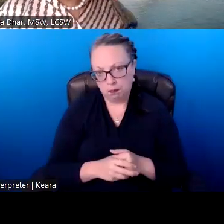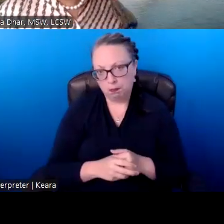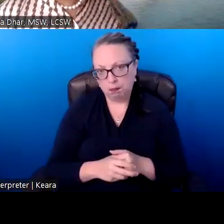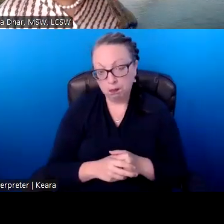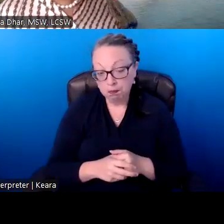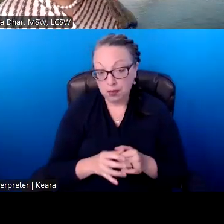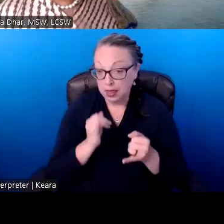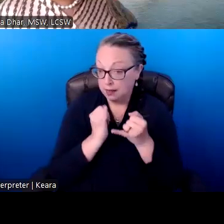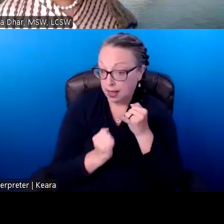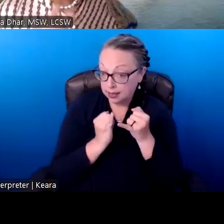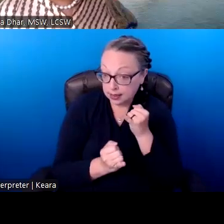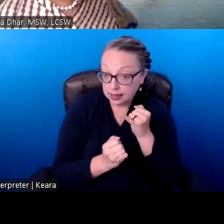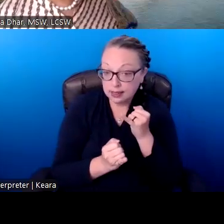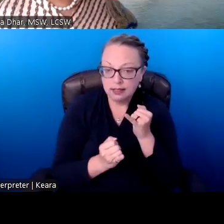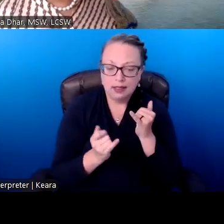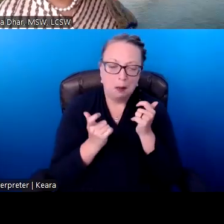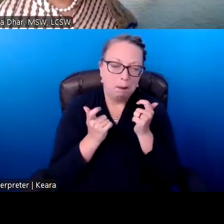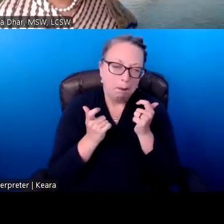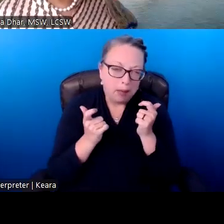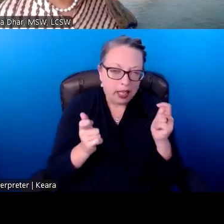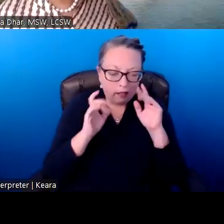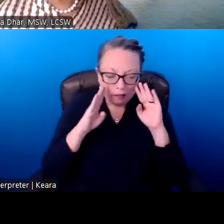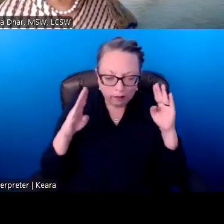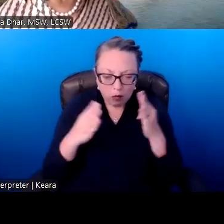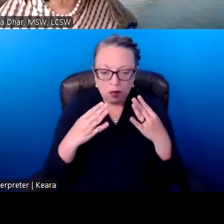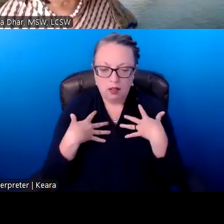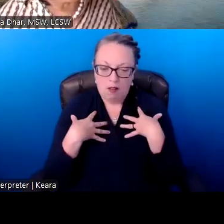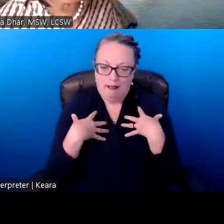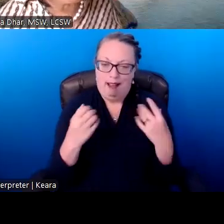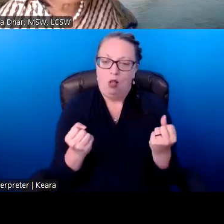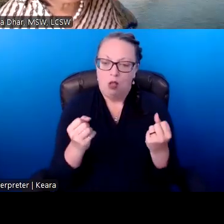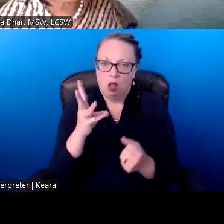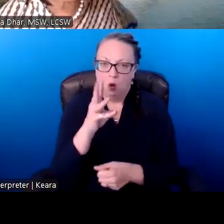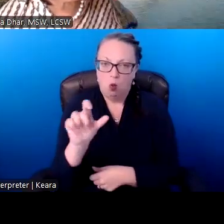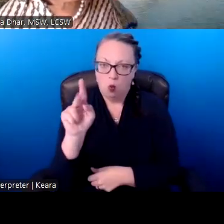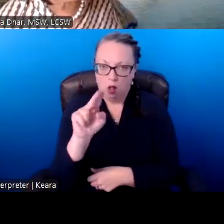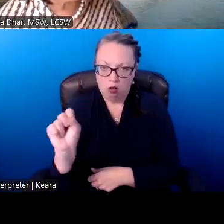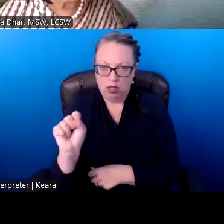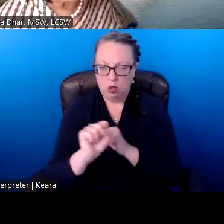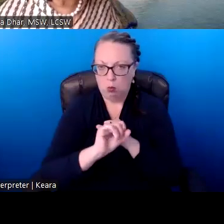then lastly, a big focus on health and wellness promotion.